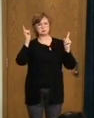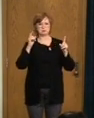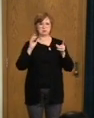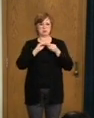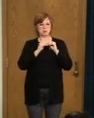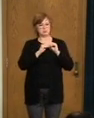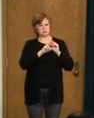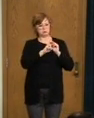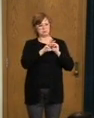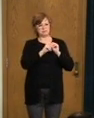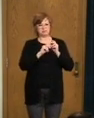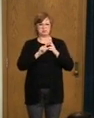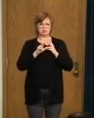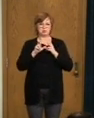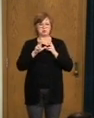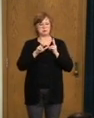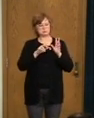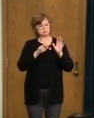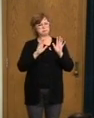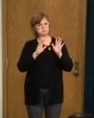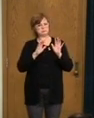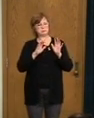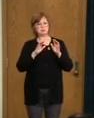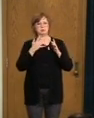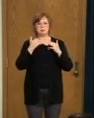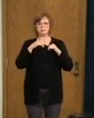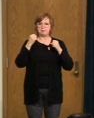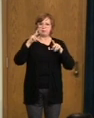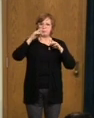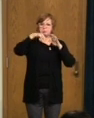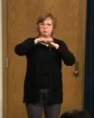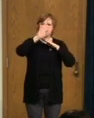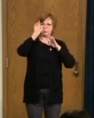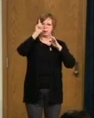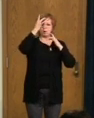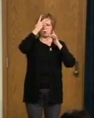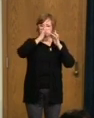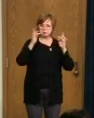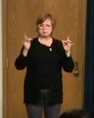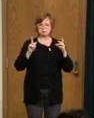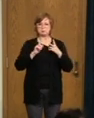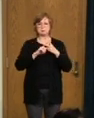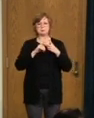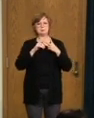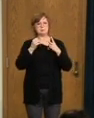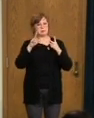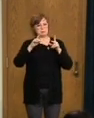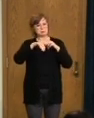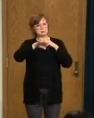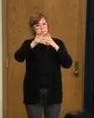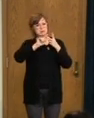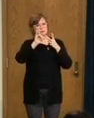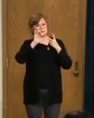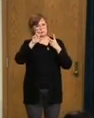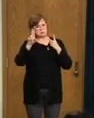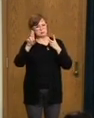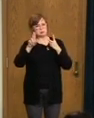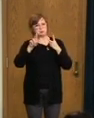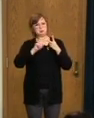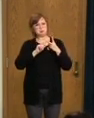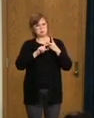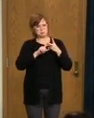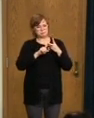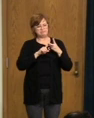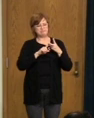still do have some hospitalizations. We still do have a number of people that are in our intensive care units as well. And we